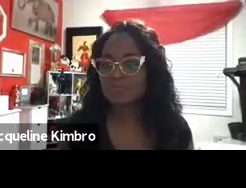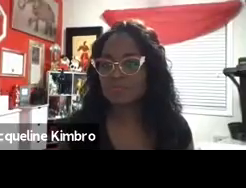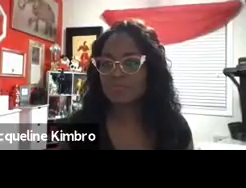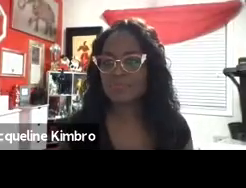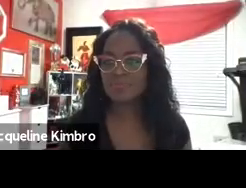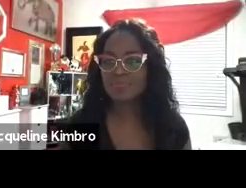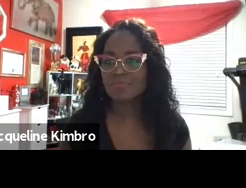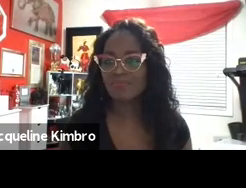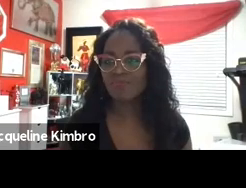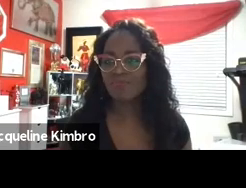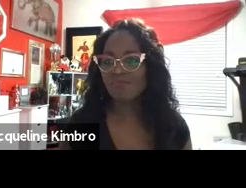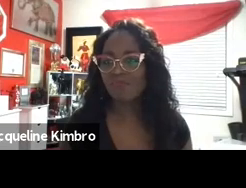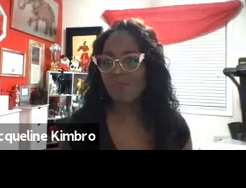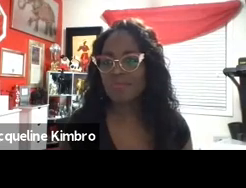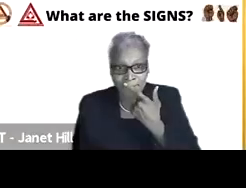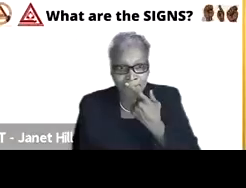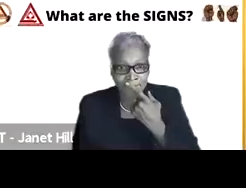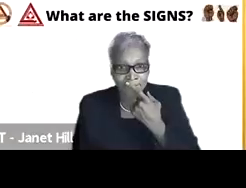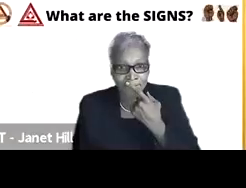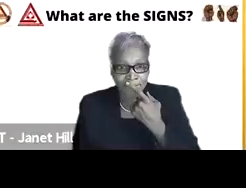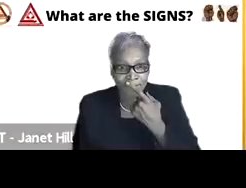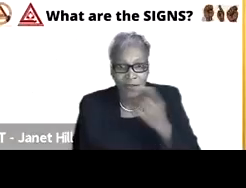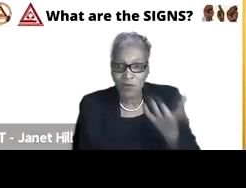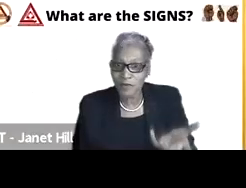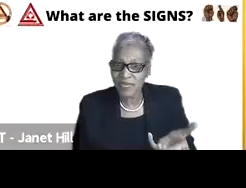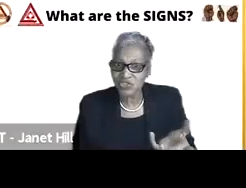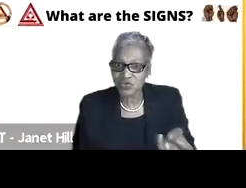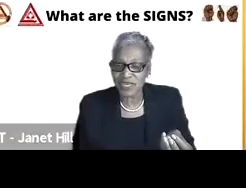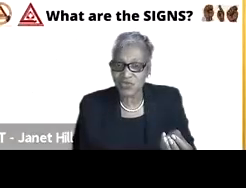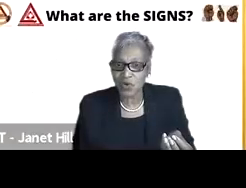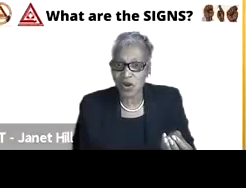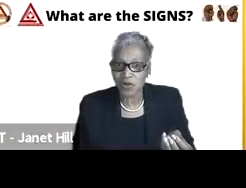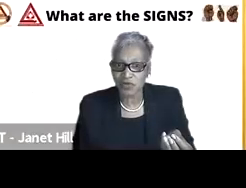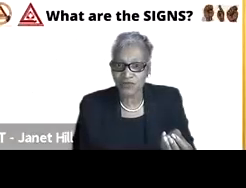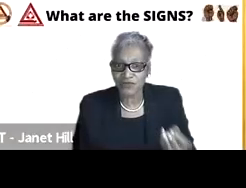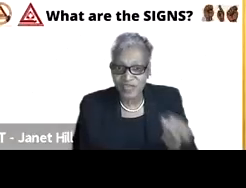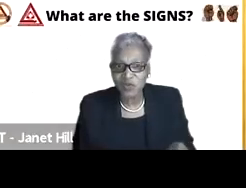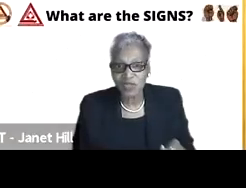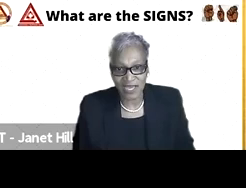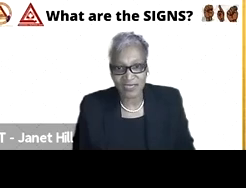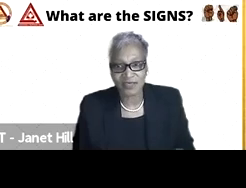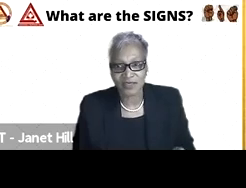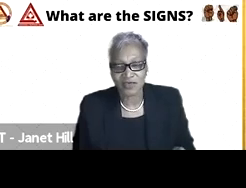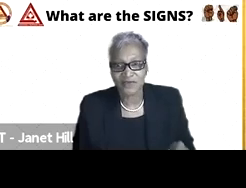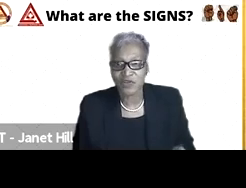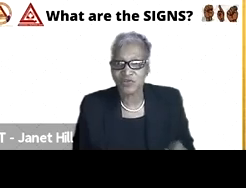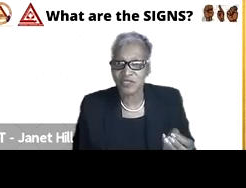thank you for asking that. At this time, I want to make sure that you all feel like you have learned a